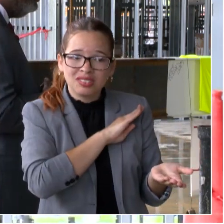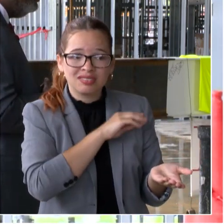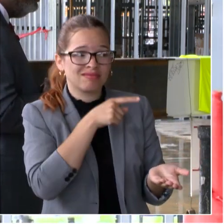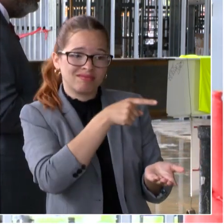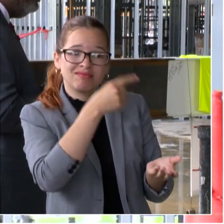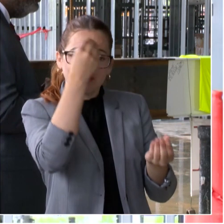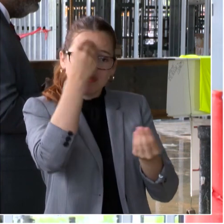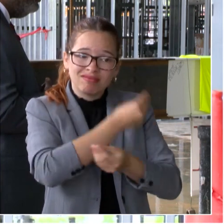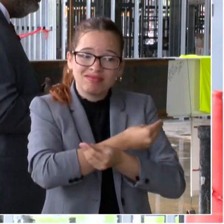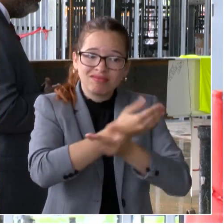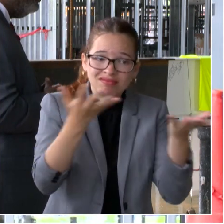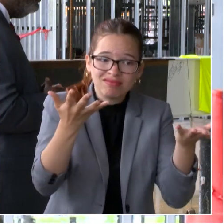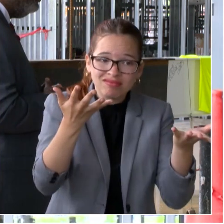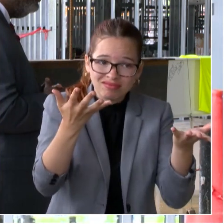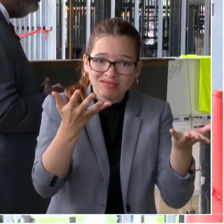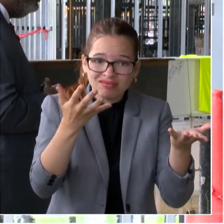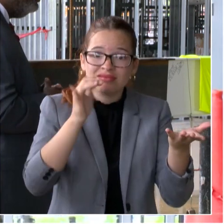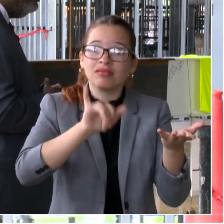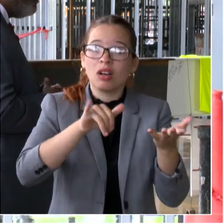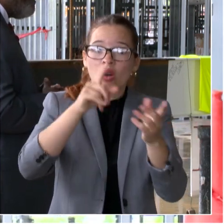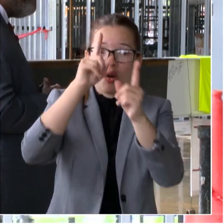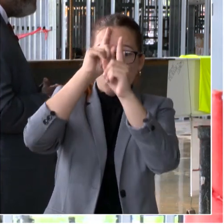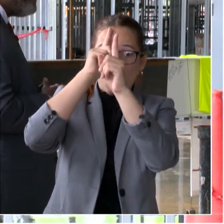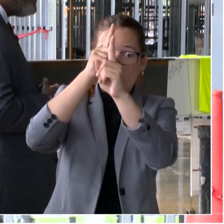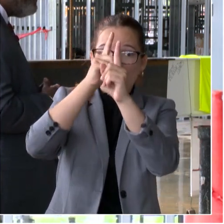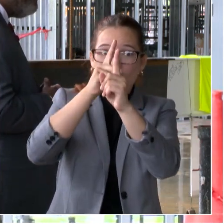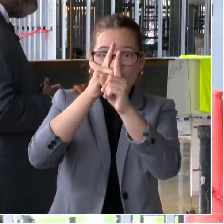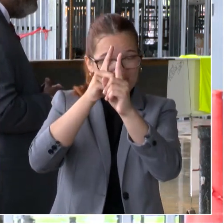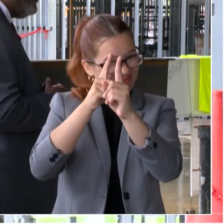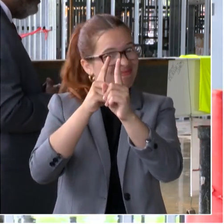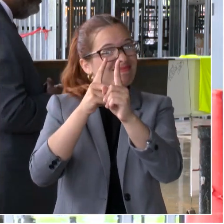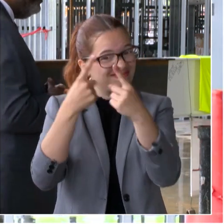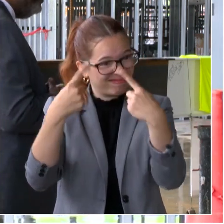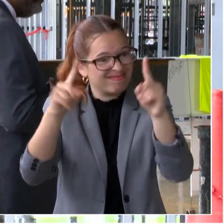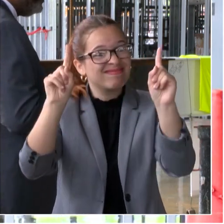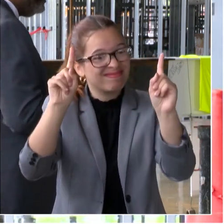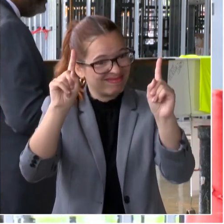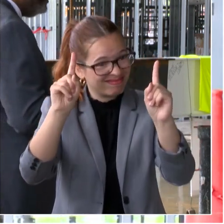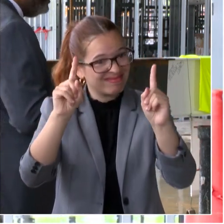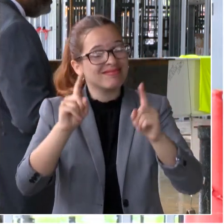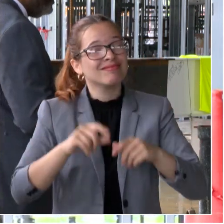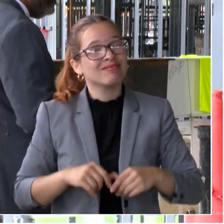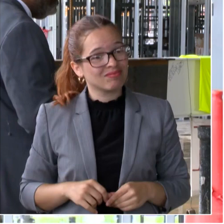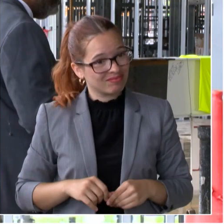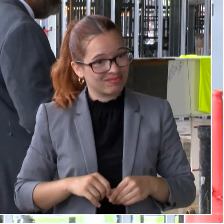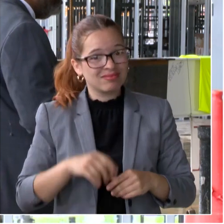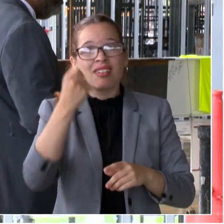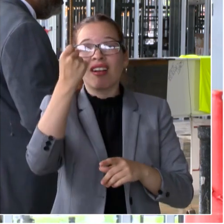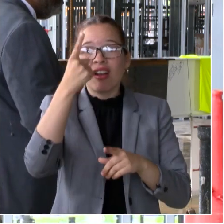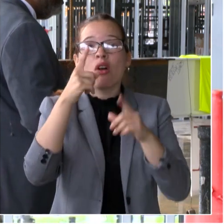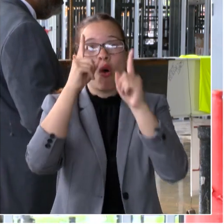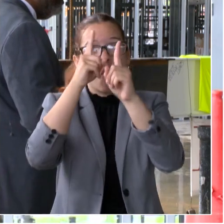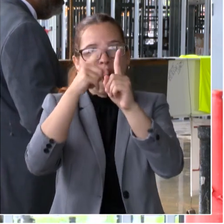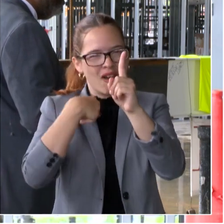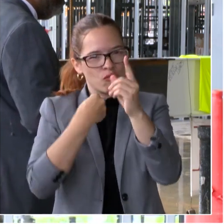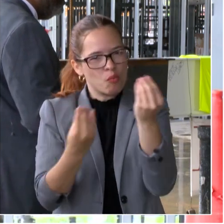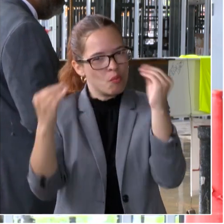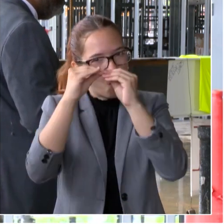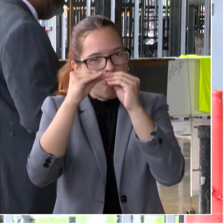promise with our partners, and we hope to continue that with all of you in the community. As you heard from Mayor Bowser, we